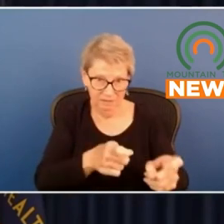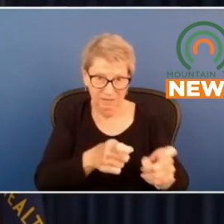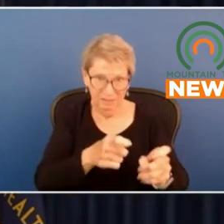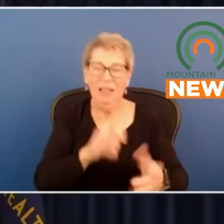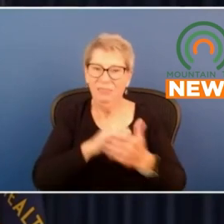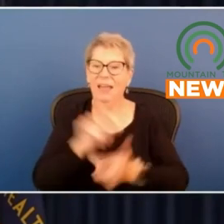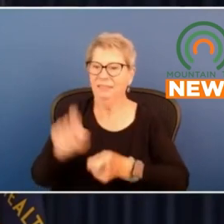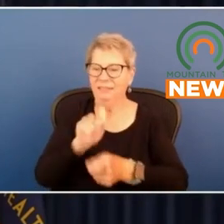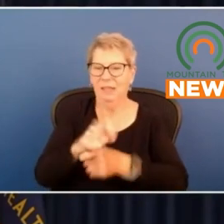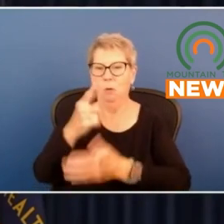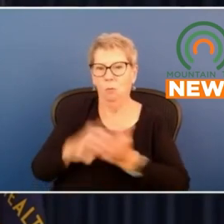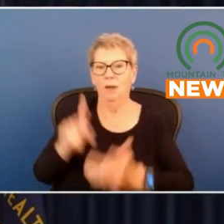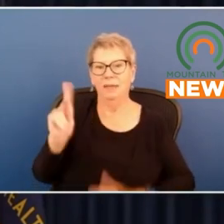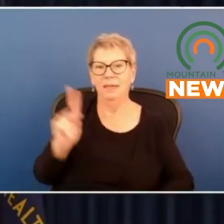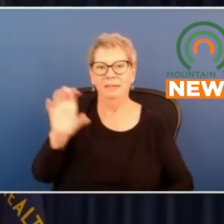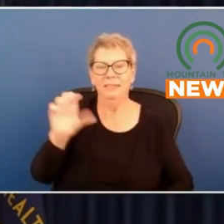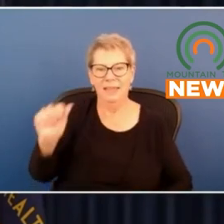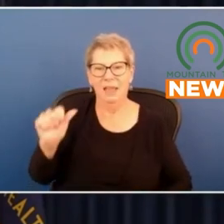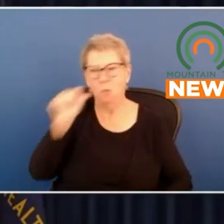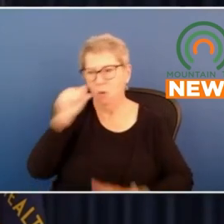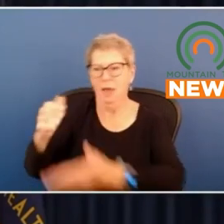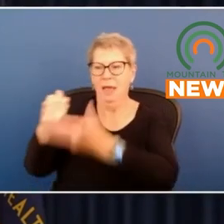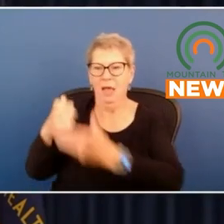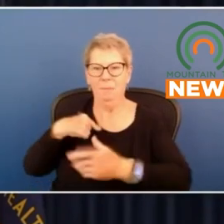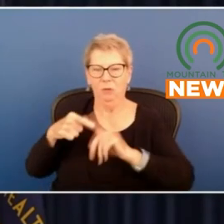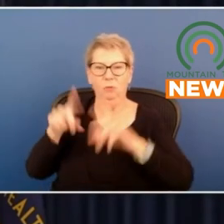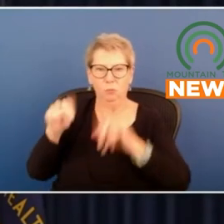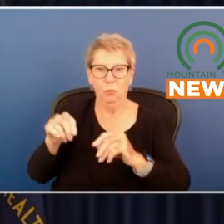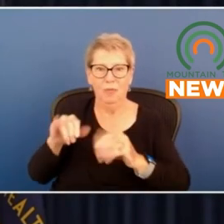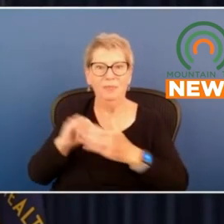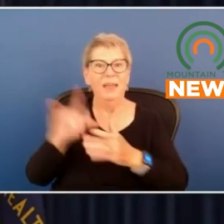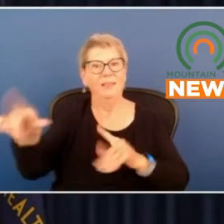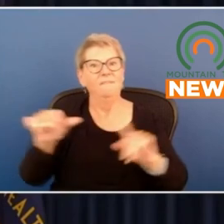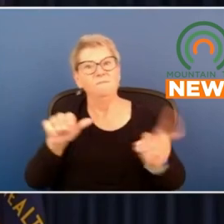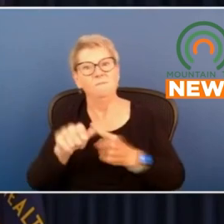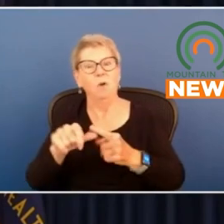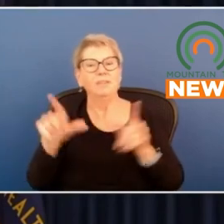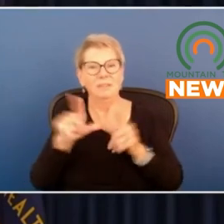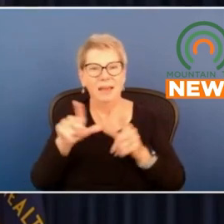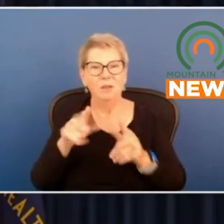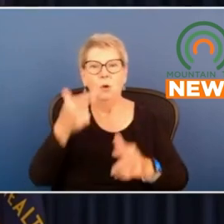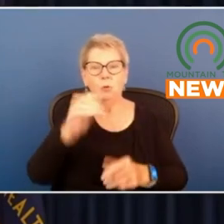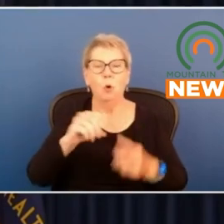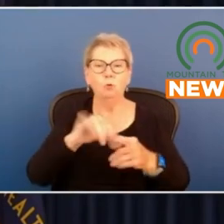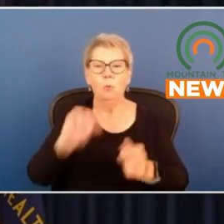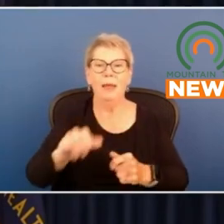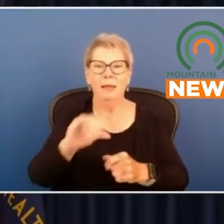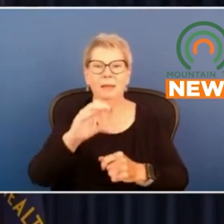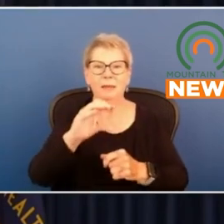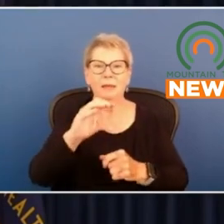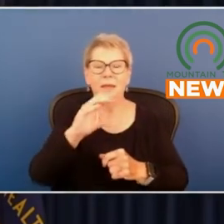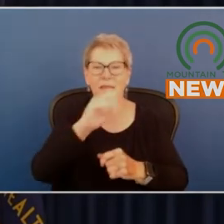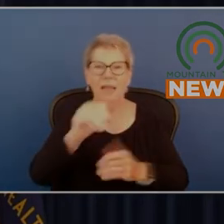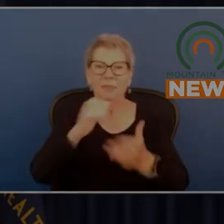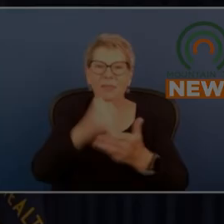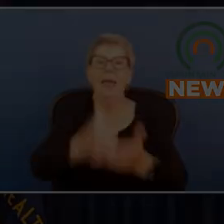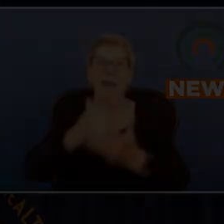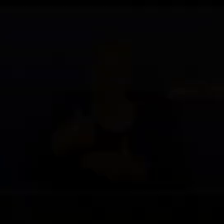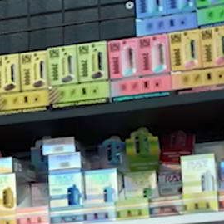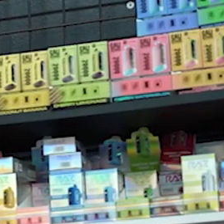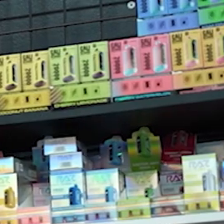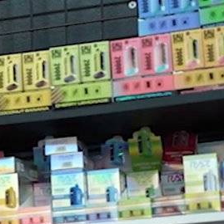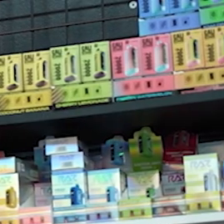KCA is going to help us do. I love that the first license is going to an entity that helps us do this